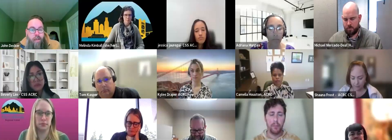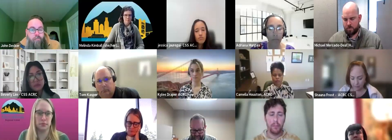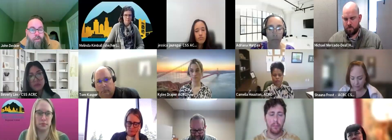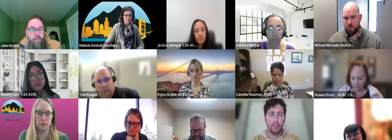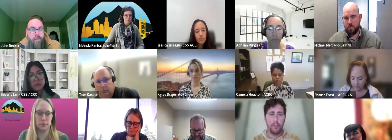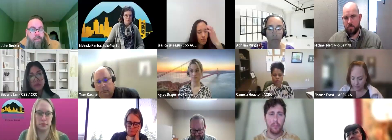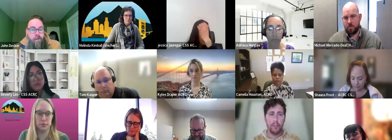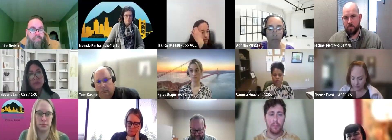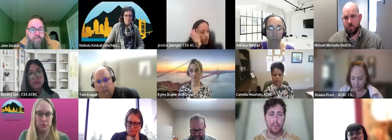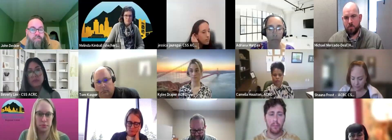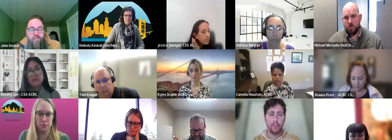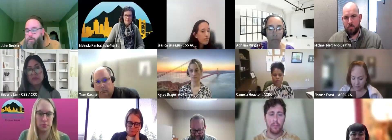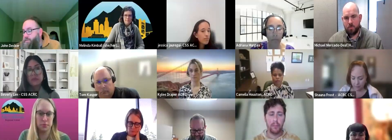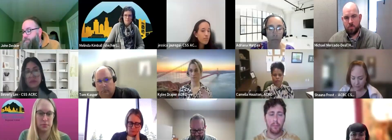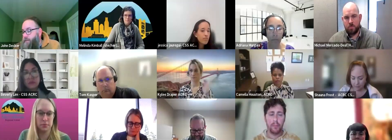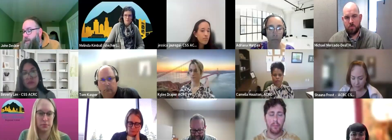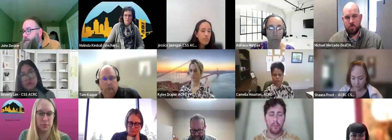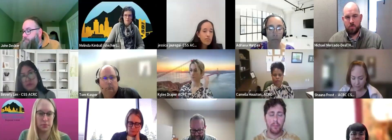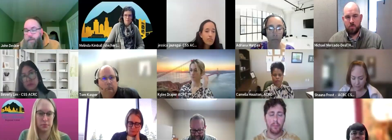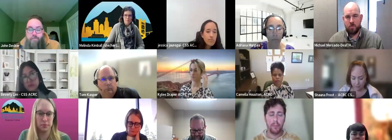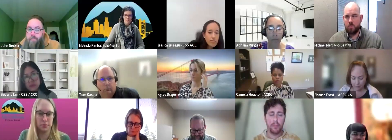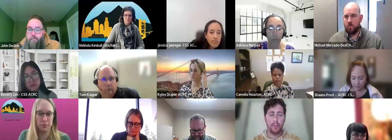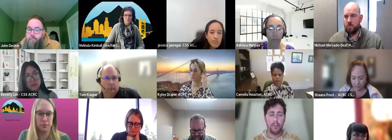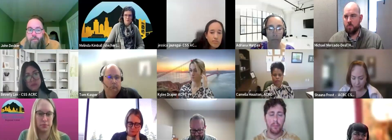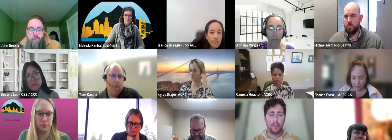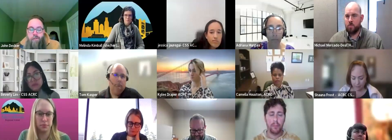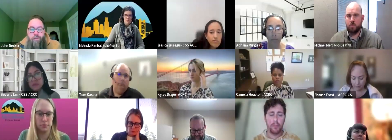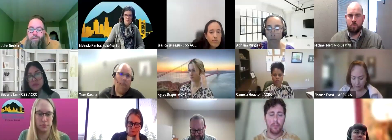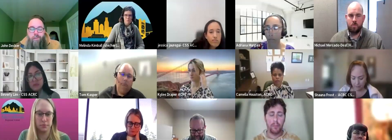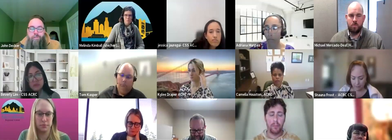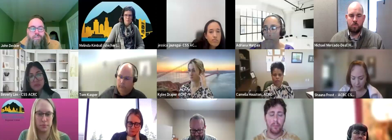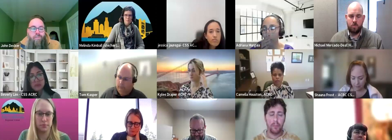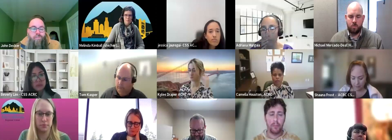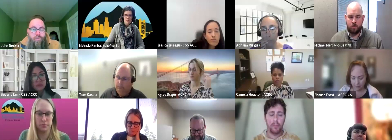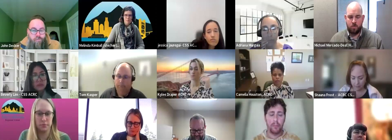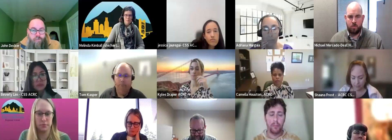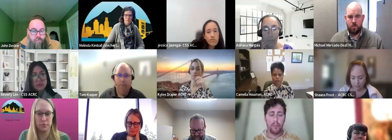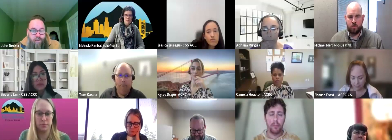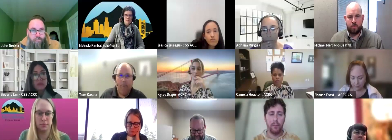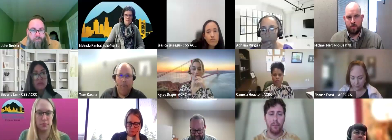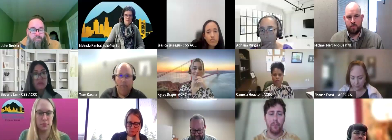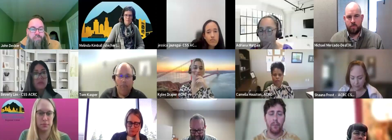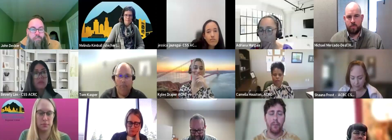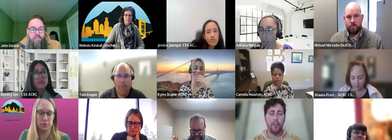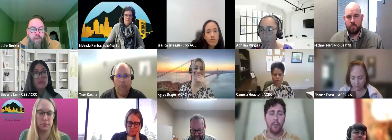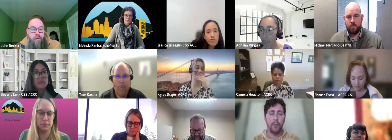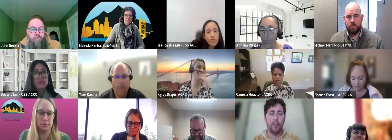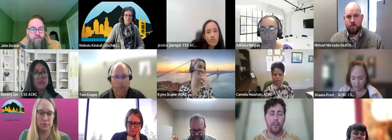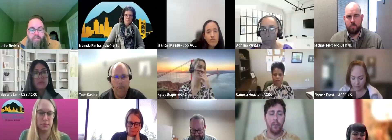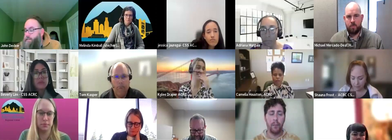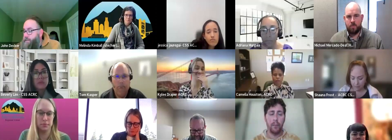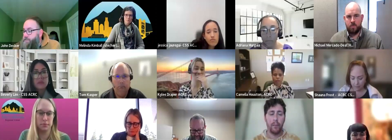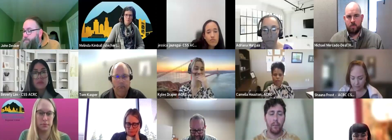being able to have a respite center is something that has been years and years worth of feedback from folks to be able to